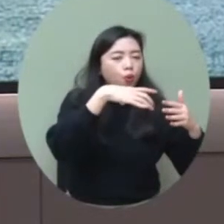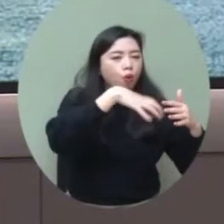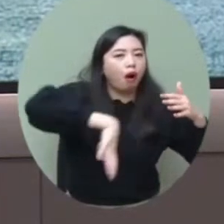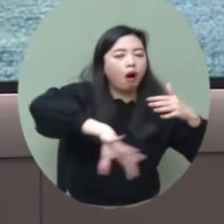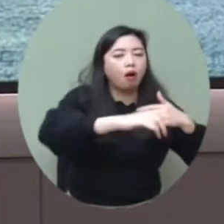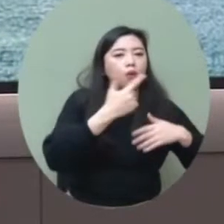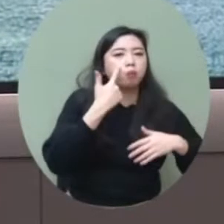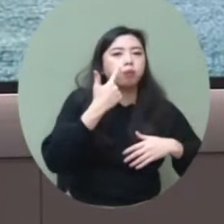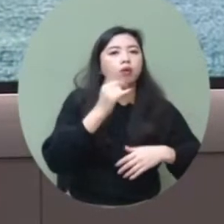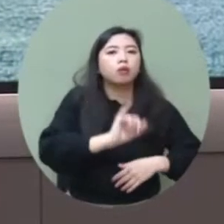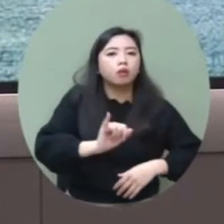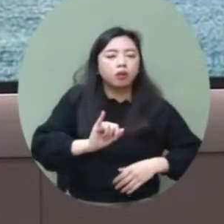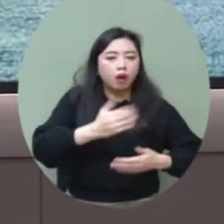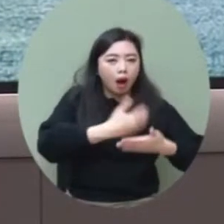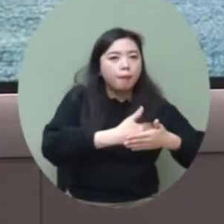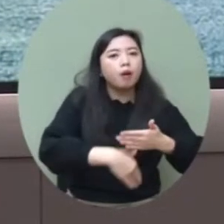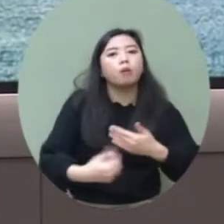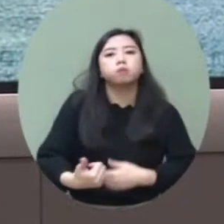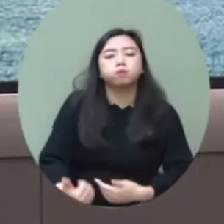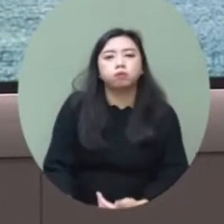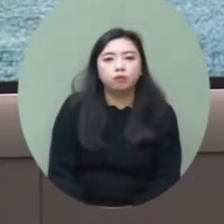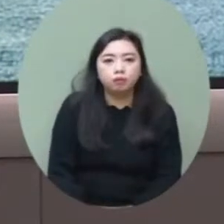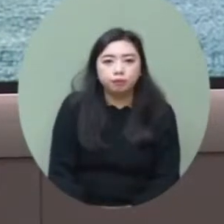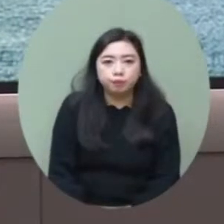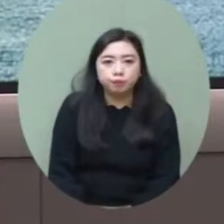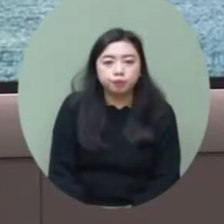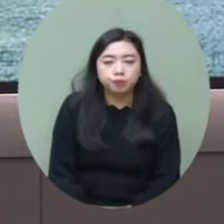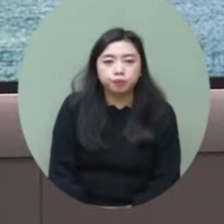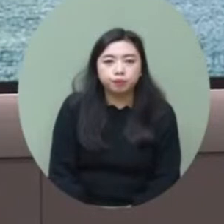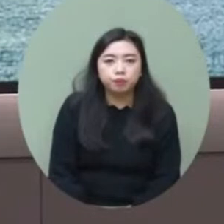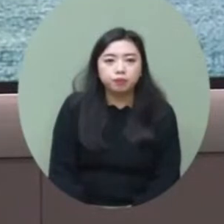and that helped vacate some of the beds at the HA.